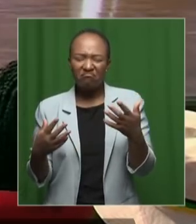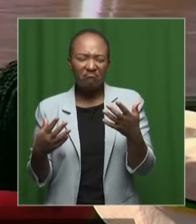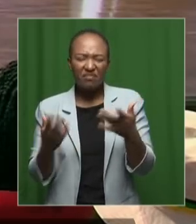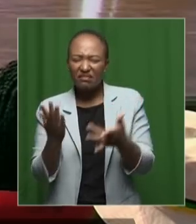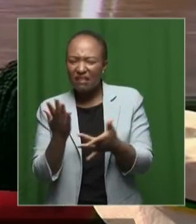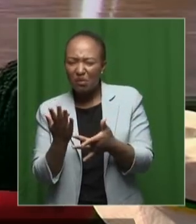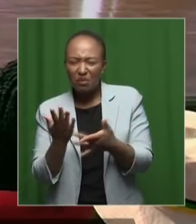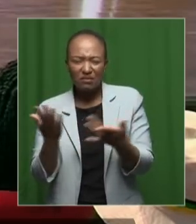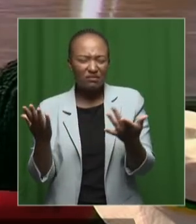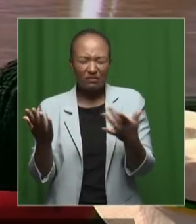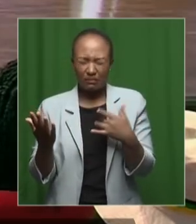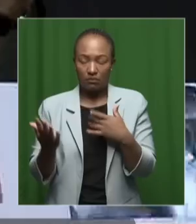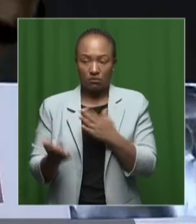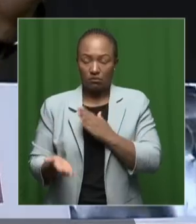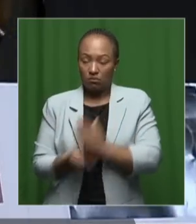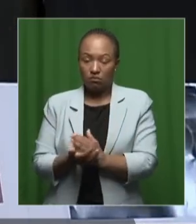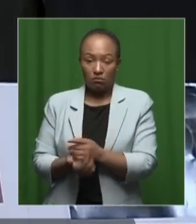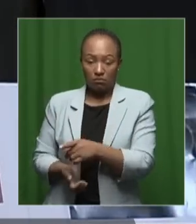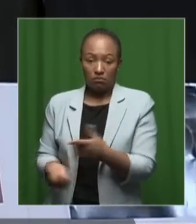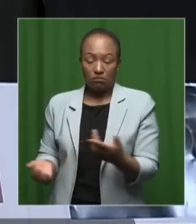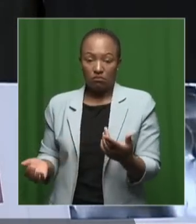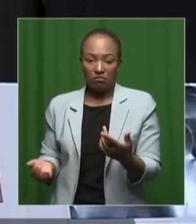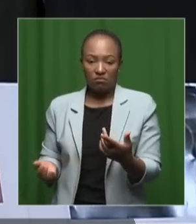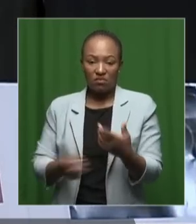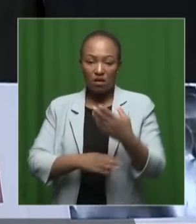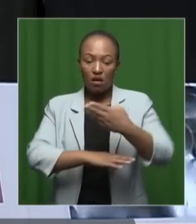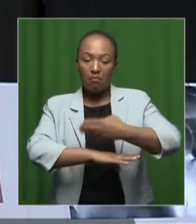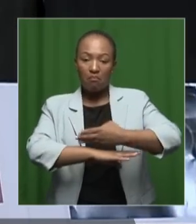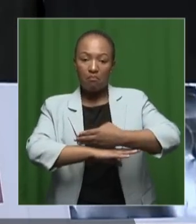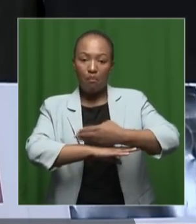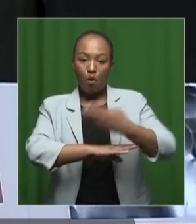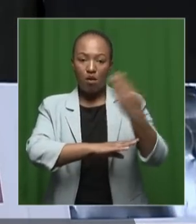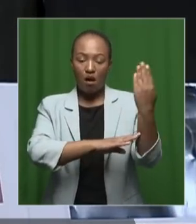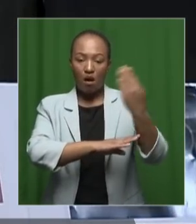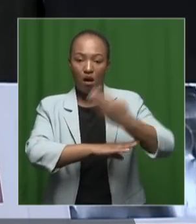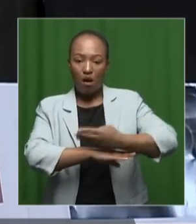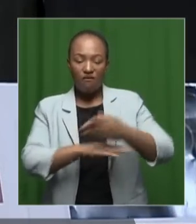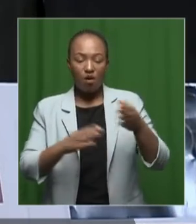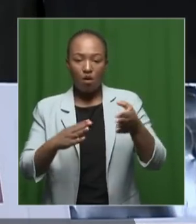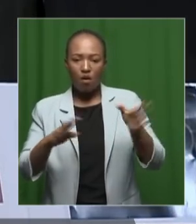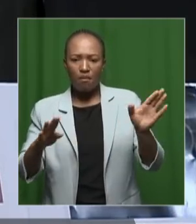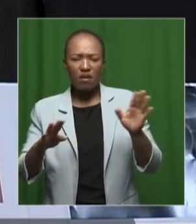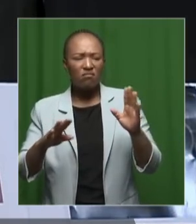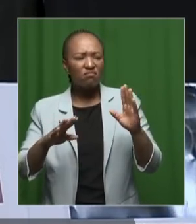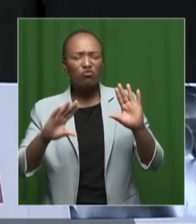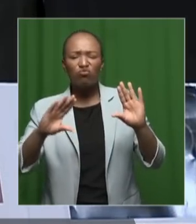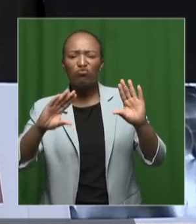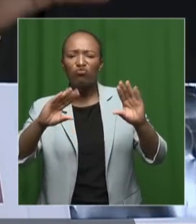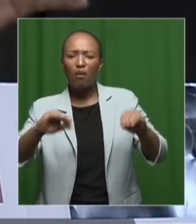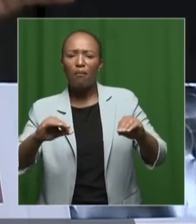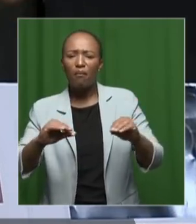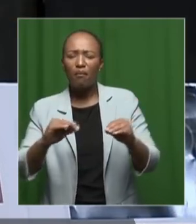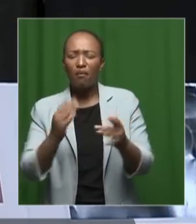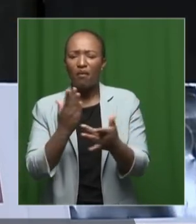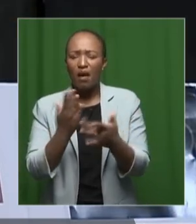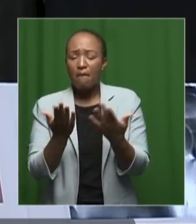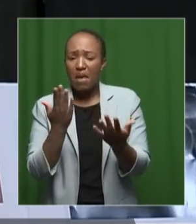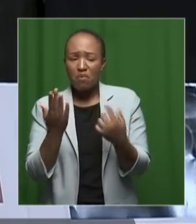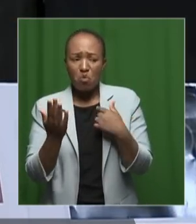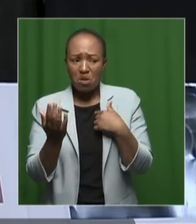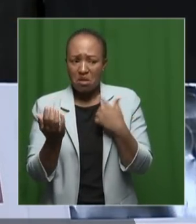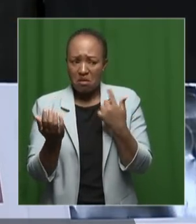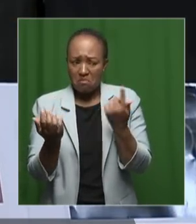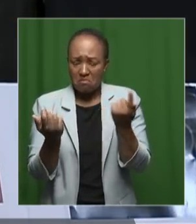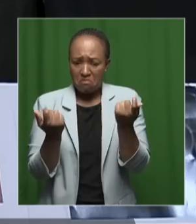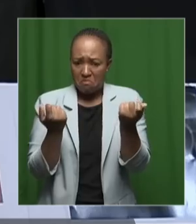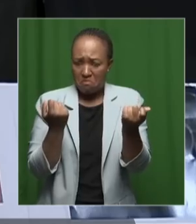sure how the installation of borders is going to stop cyber trade, unless we are misunderstanding each other. Because